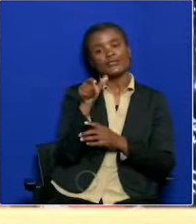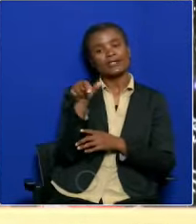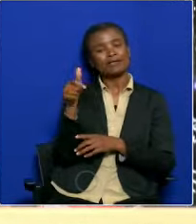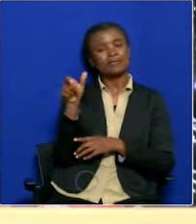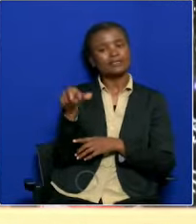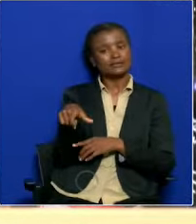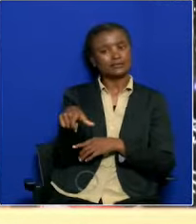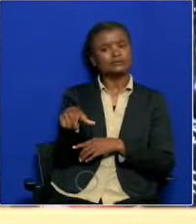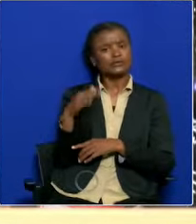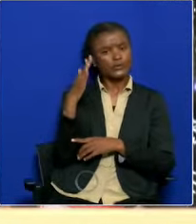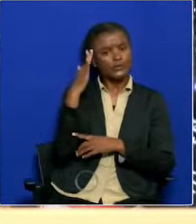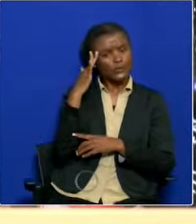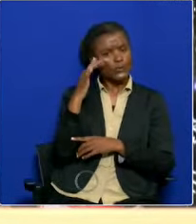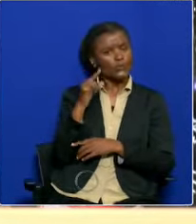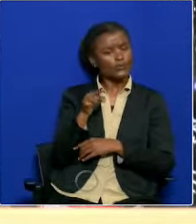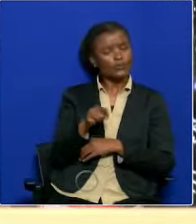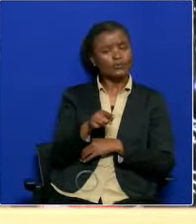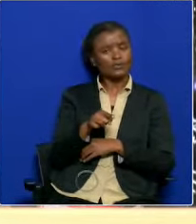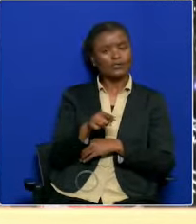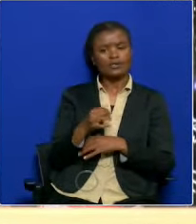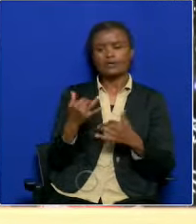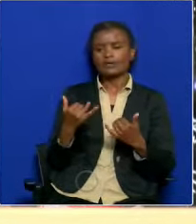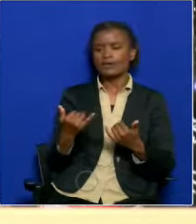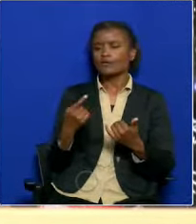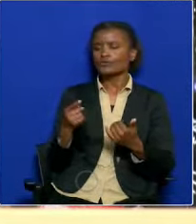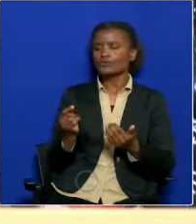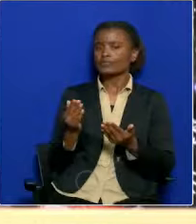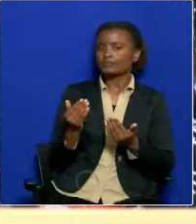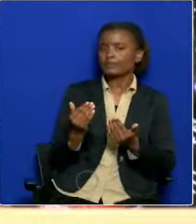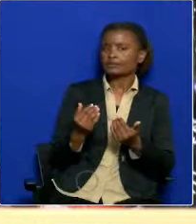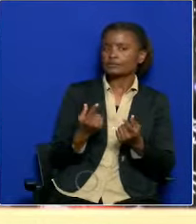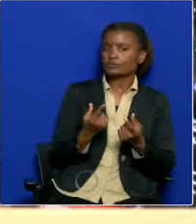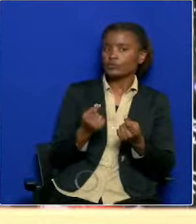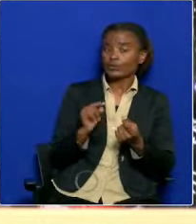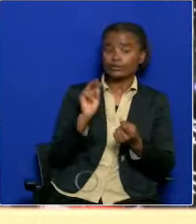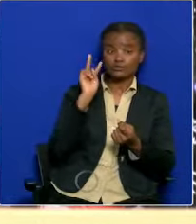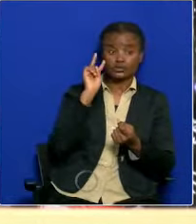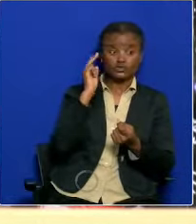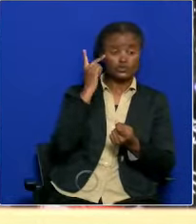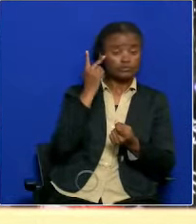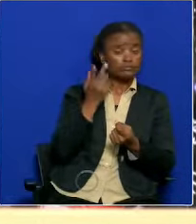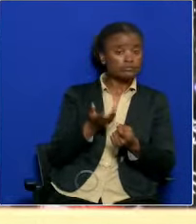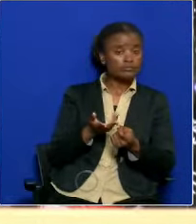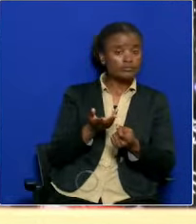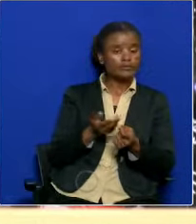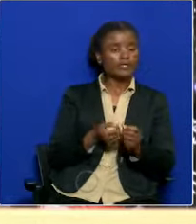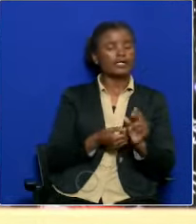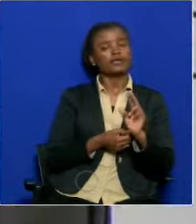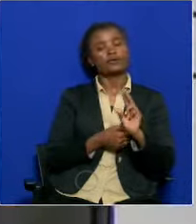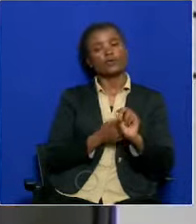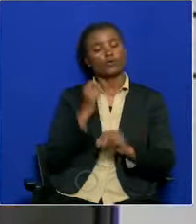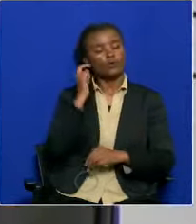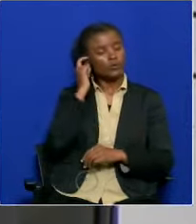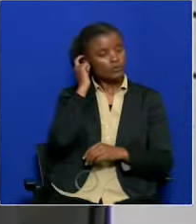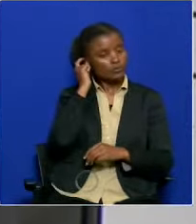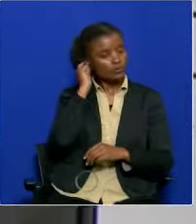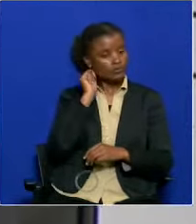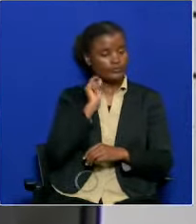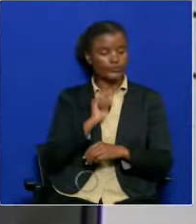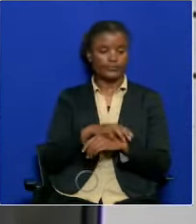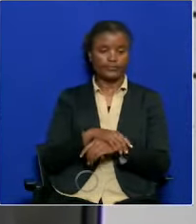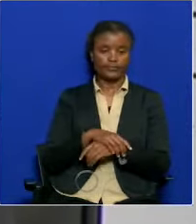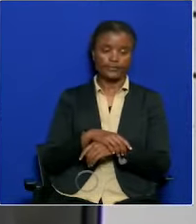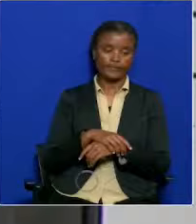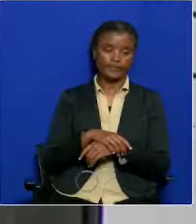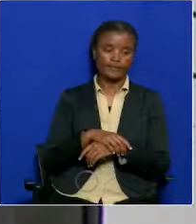Were you expecting him to retract? No. I was told by the person I wrote